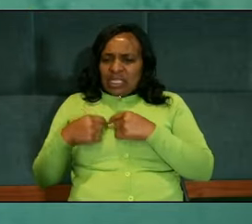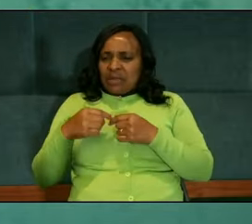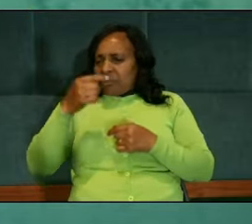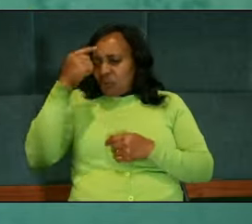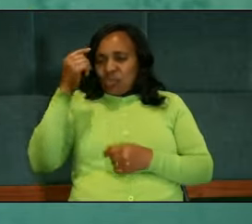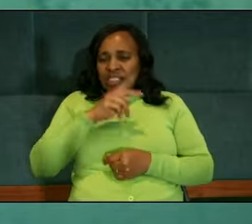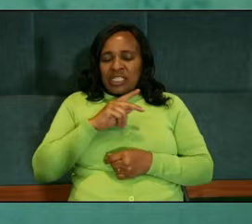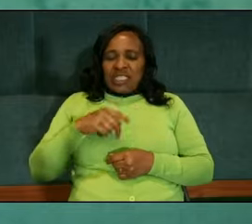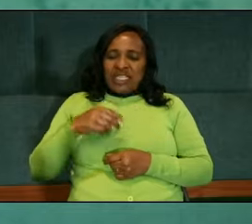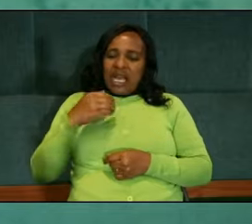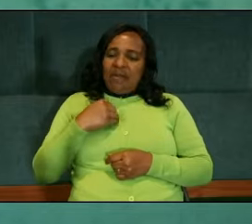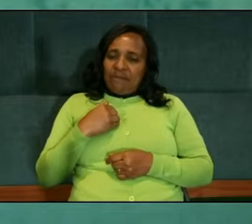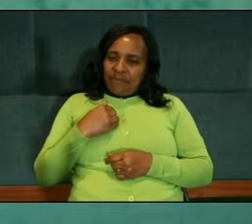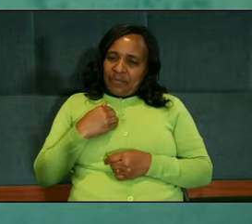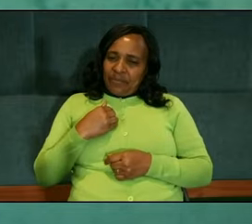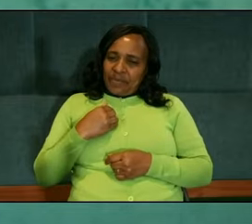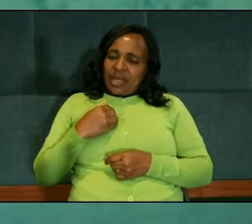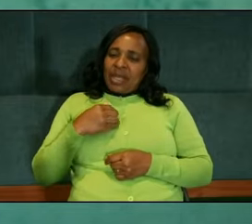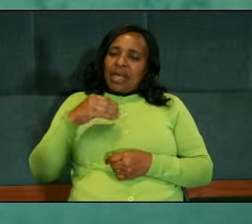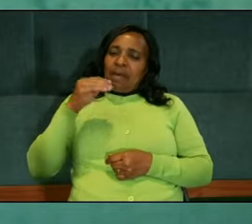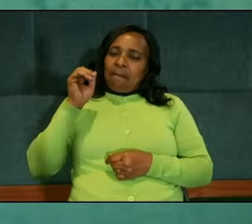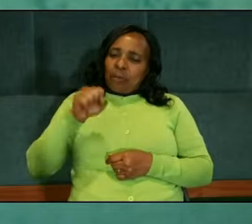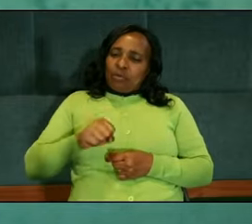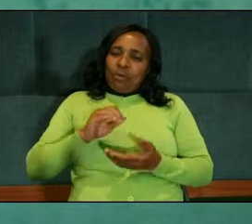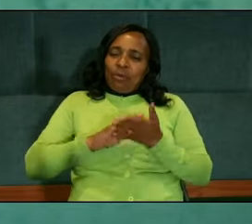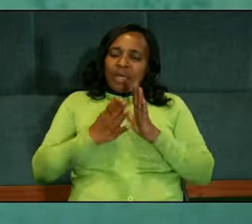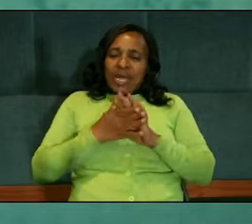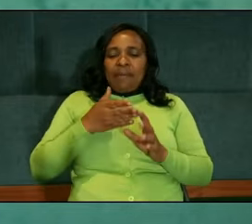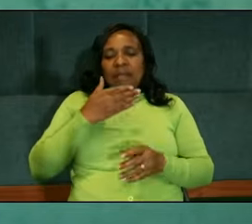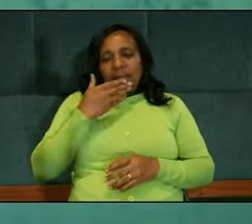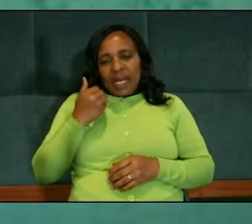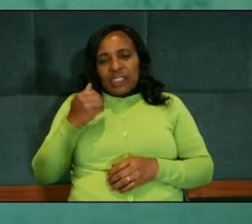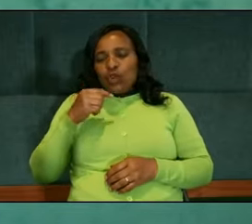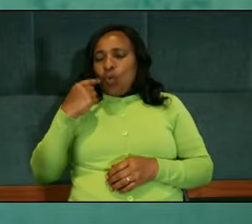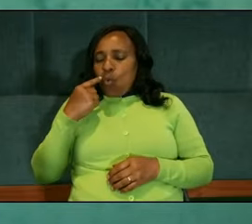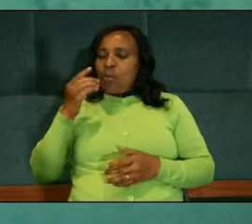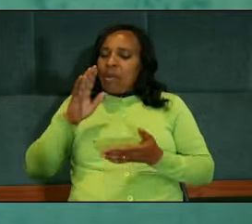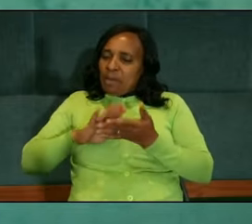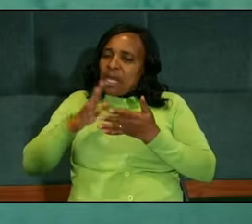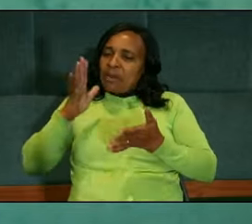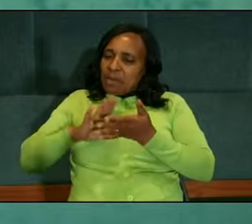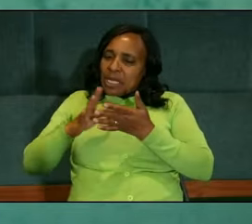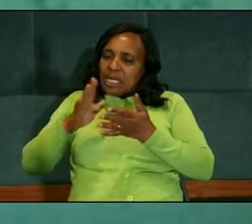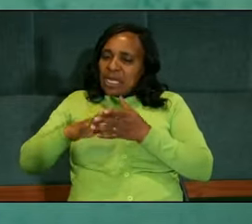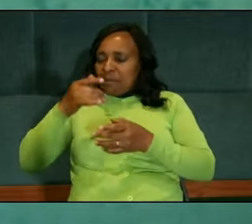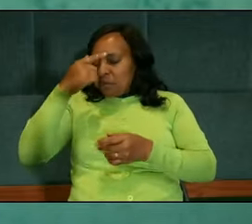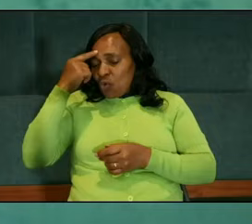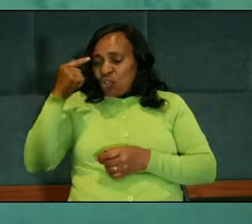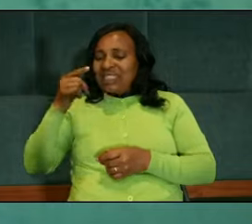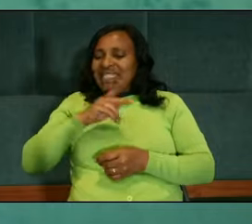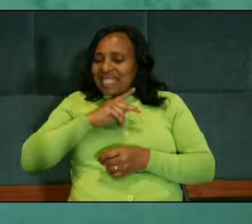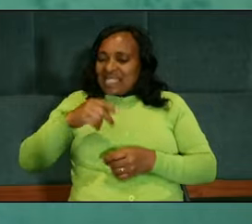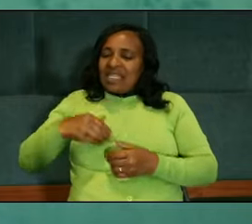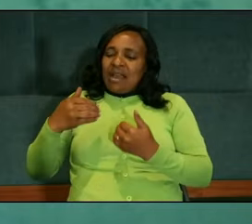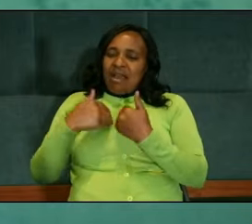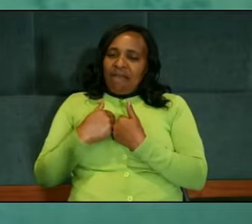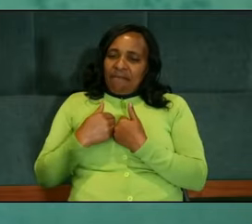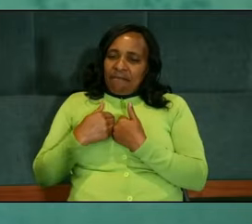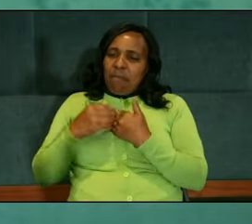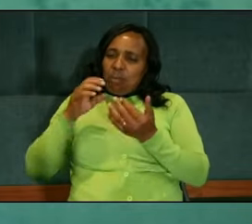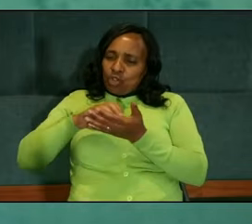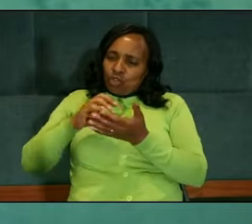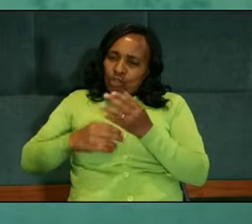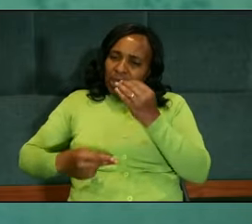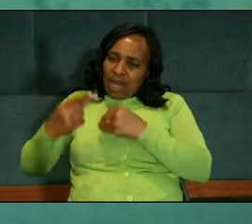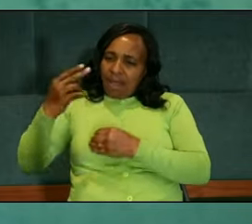king. He should be the best. He should be praised more than everyone else, because he's in that high position. And the fact that